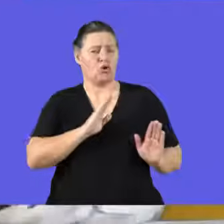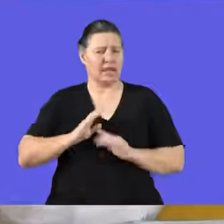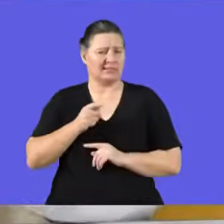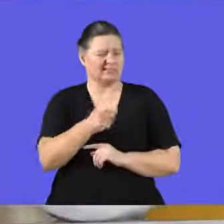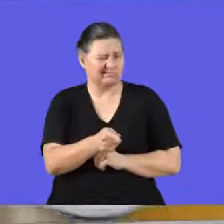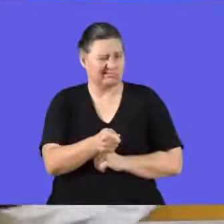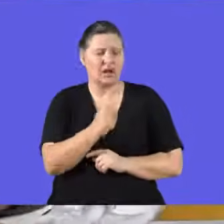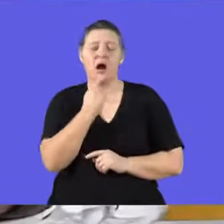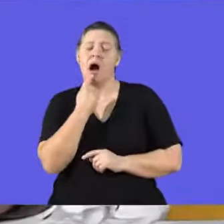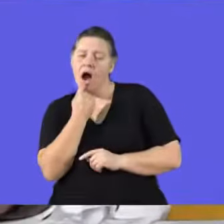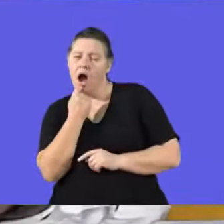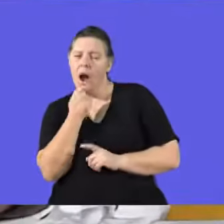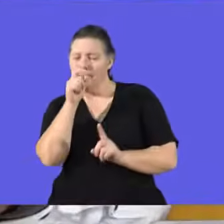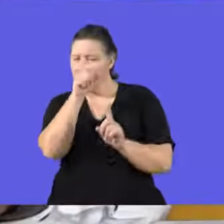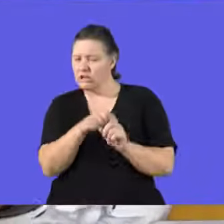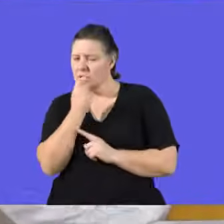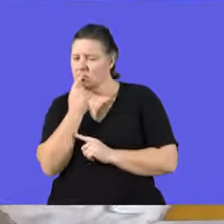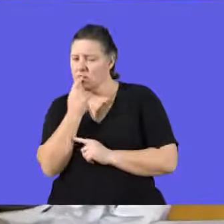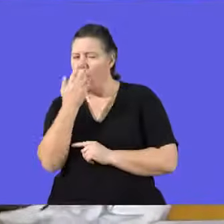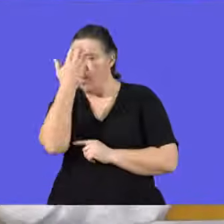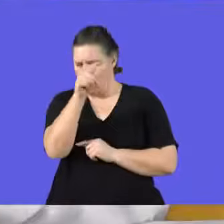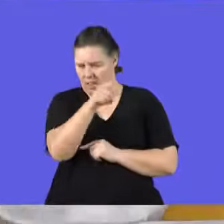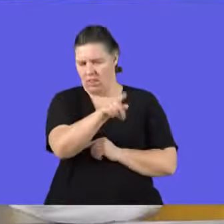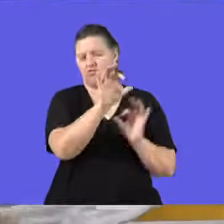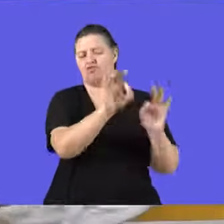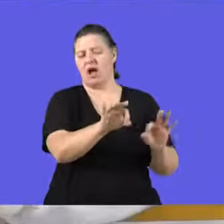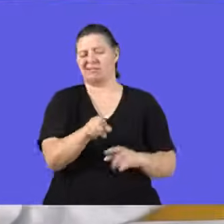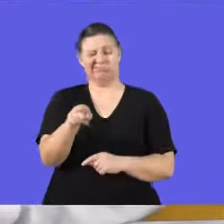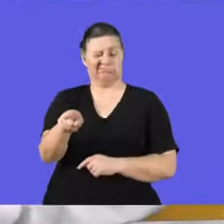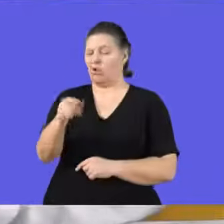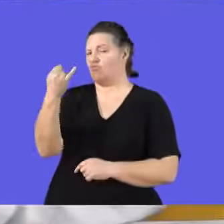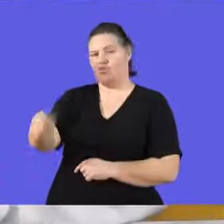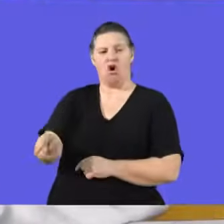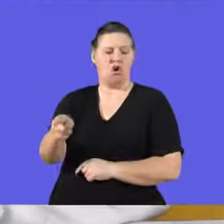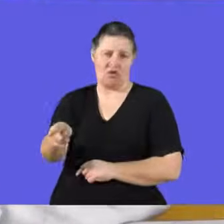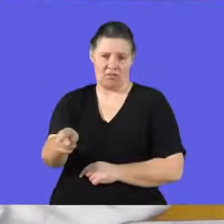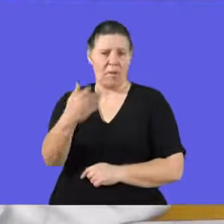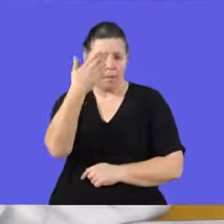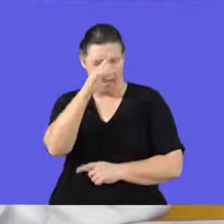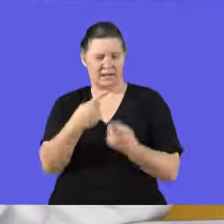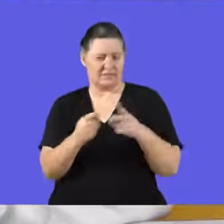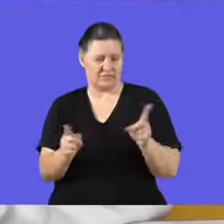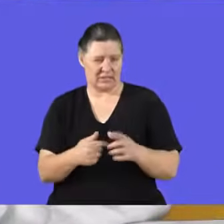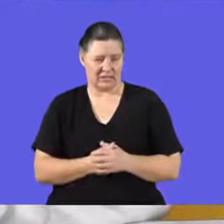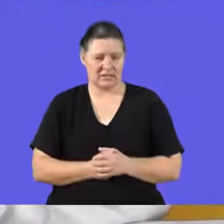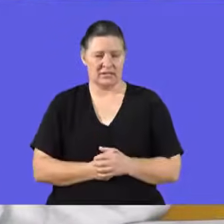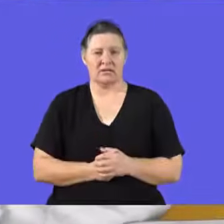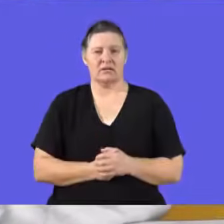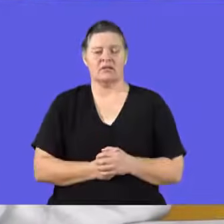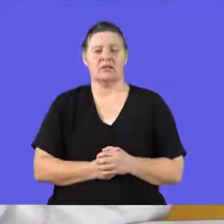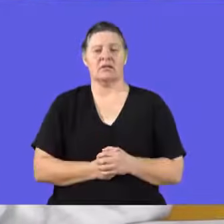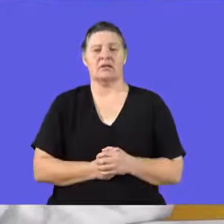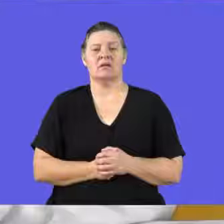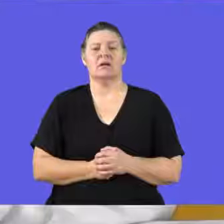see particular conduct, you should be able now to distinguish between right and wrong behavior.